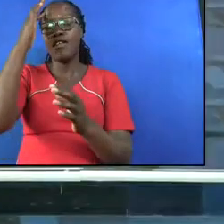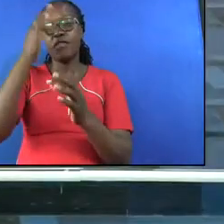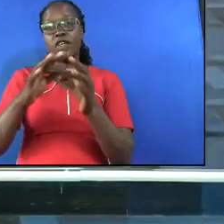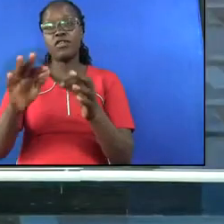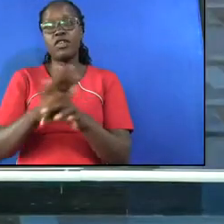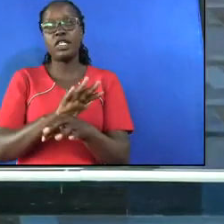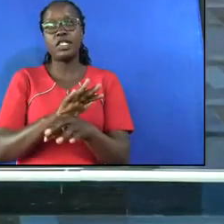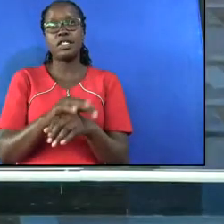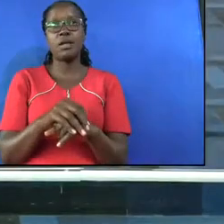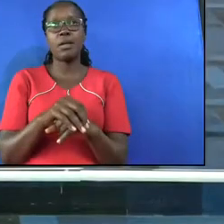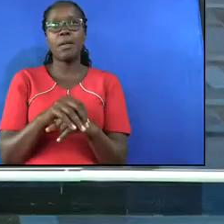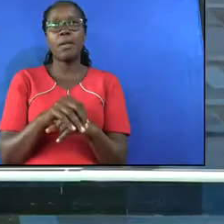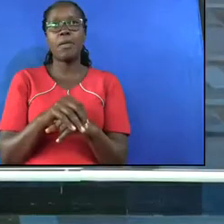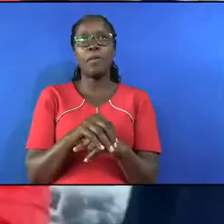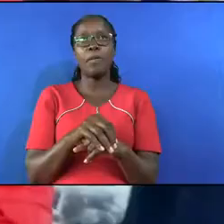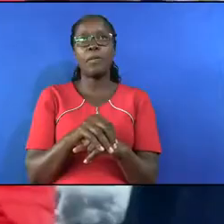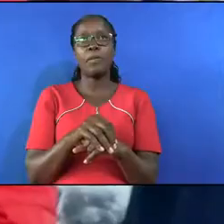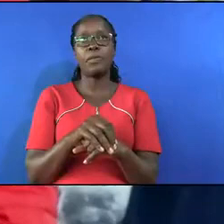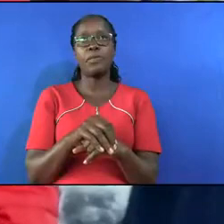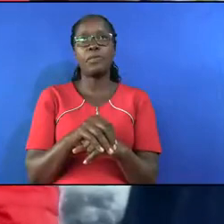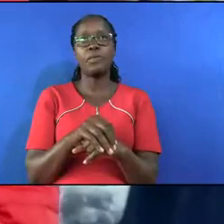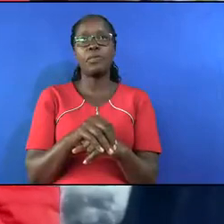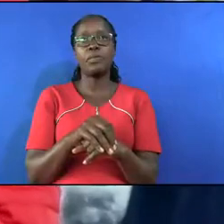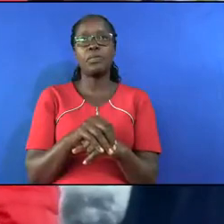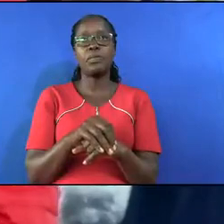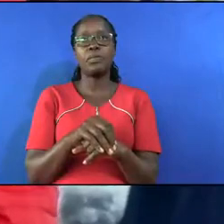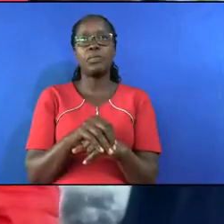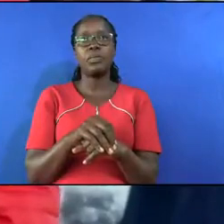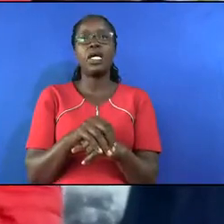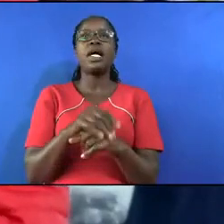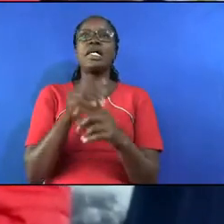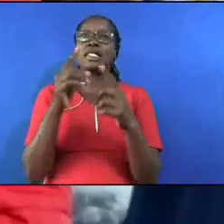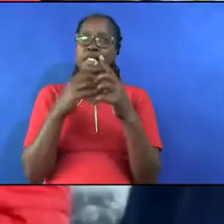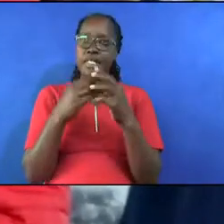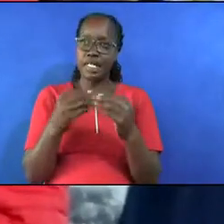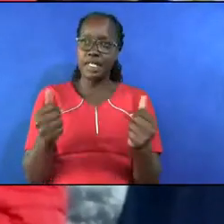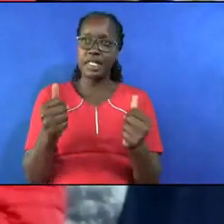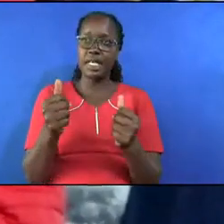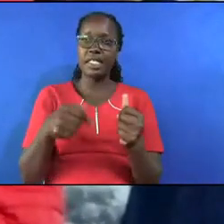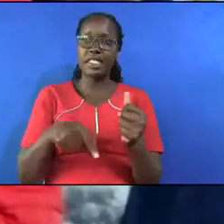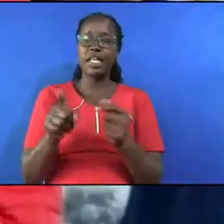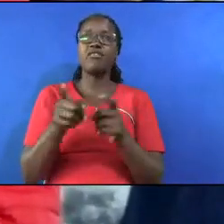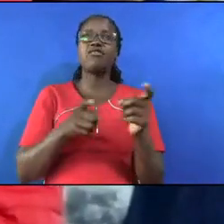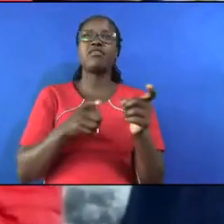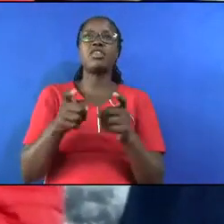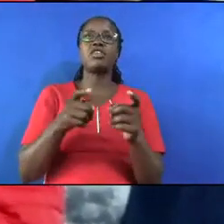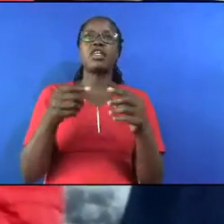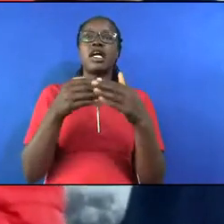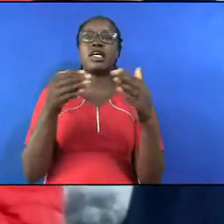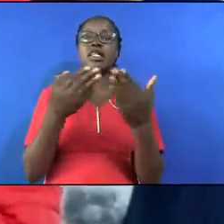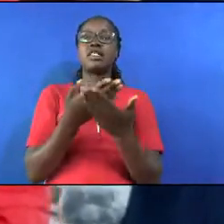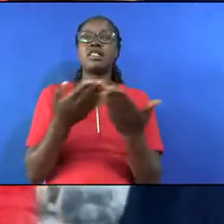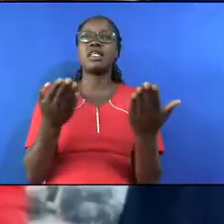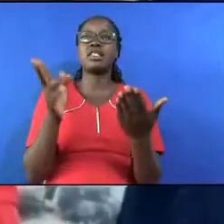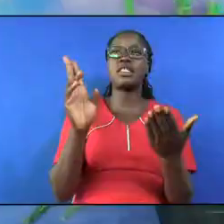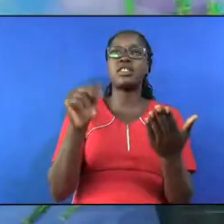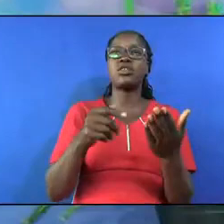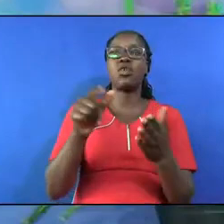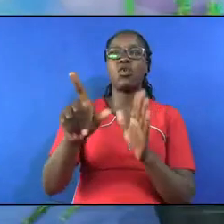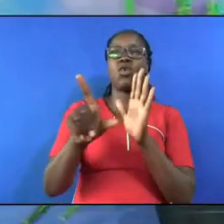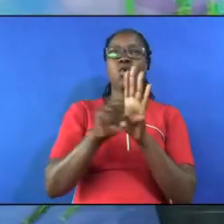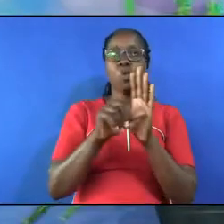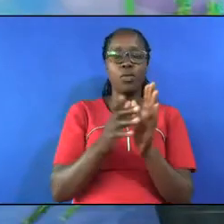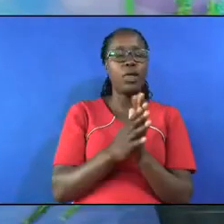faithfulness. Mm-hmm. 23. Gentleness, self-control. Against such there is no